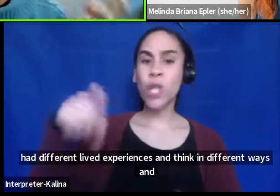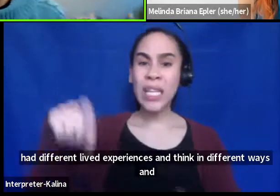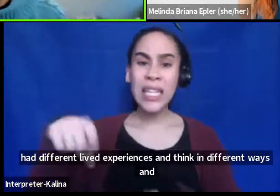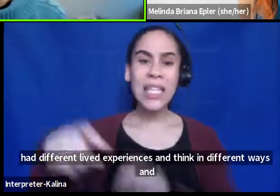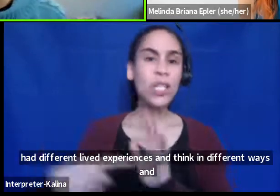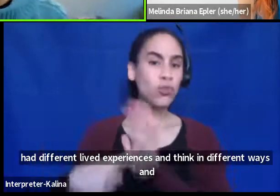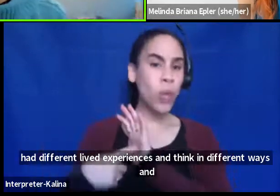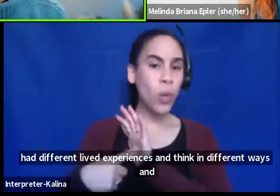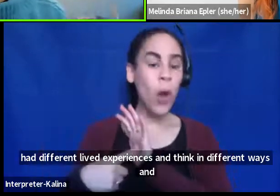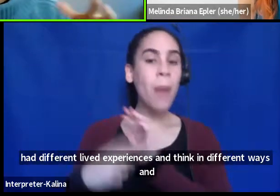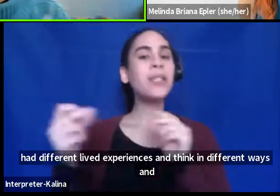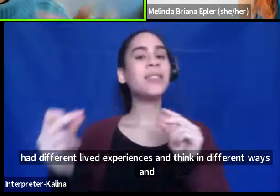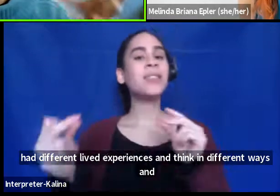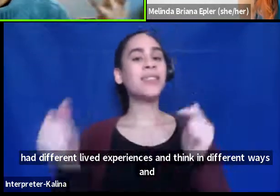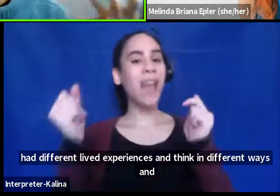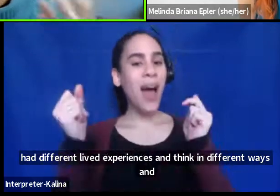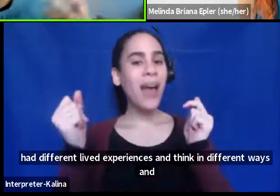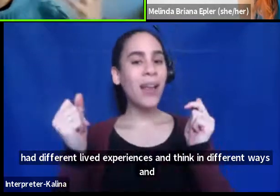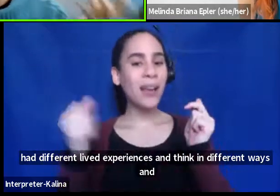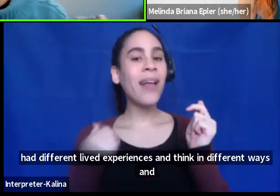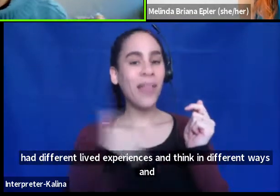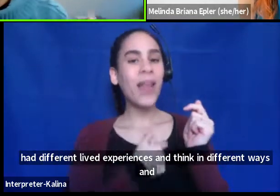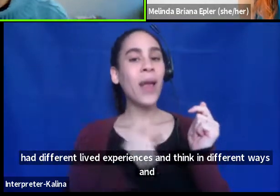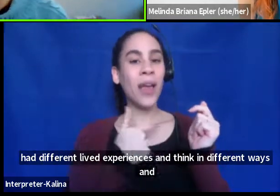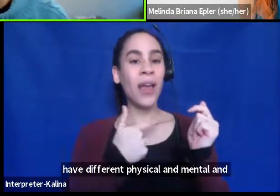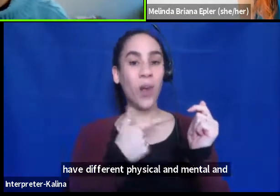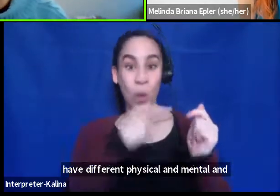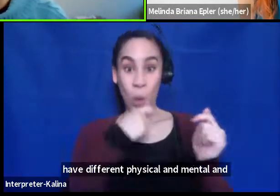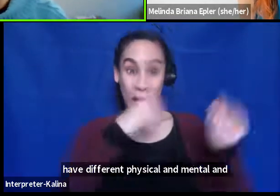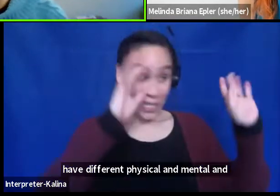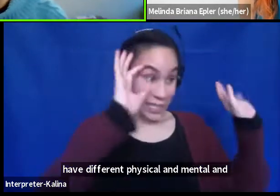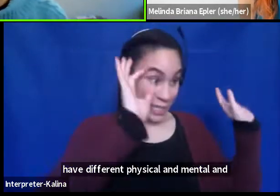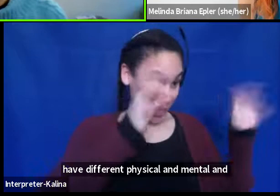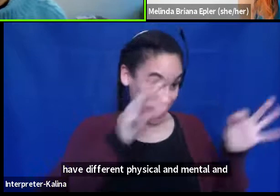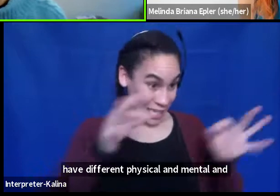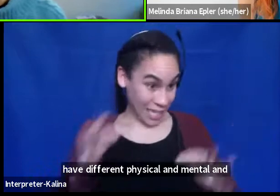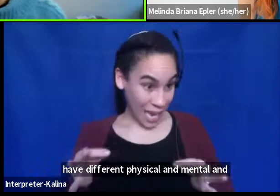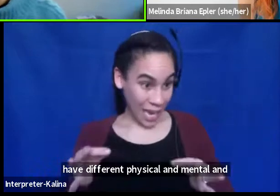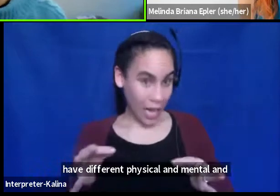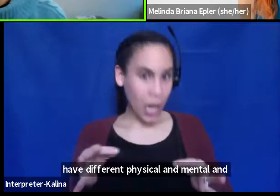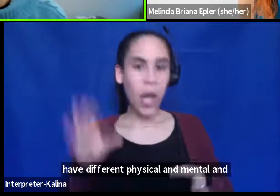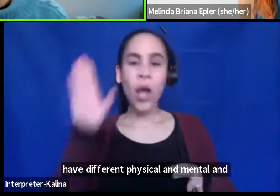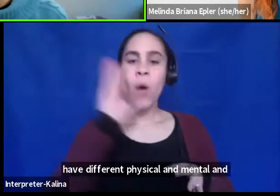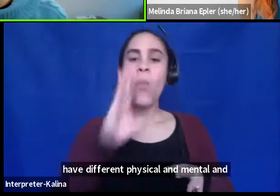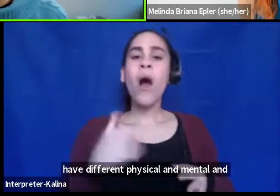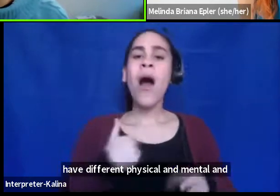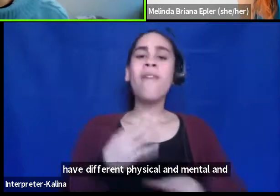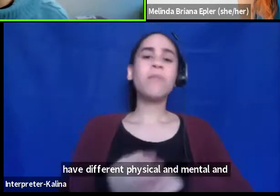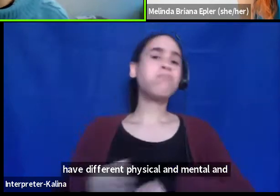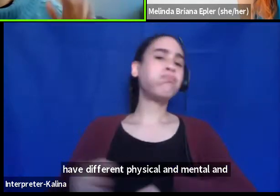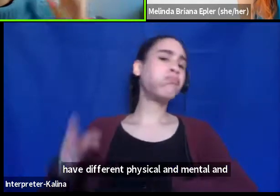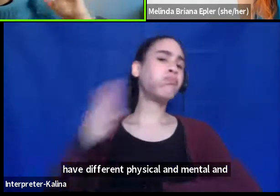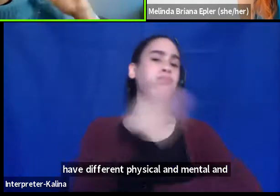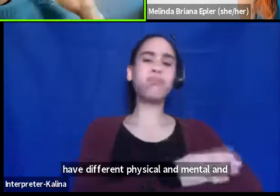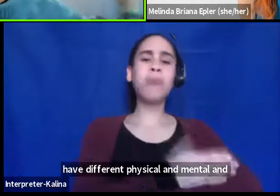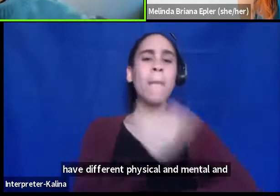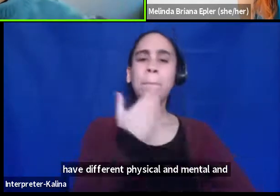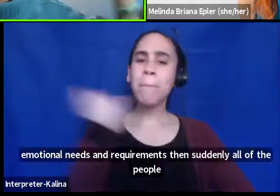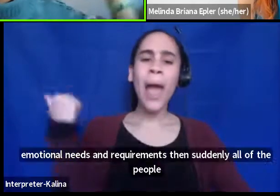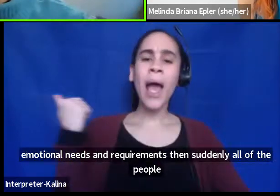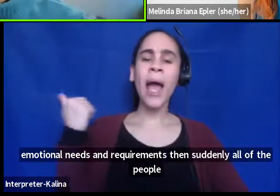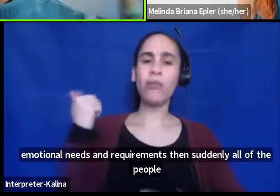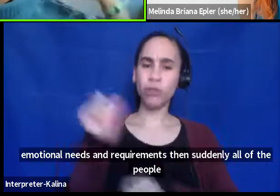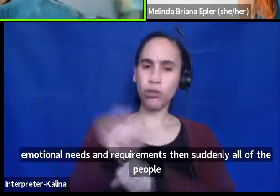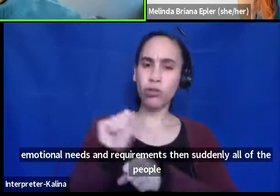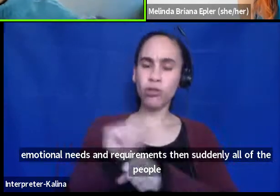like suddenly all the people who are making decisions are going to do a way better job of seeing those things that